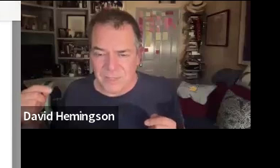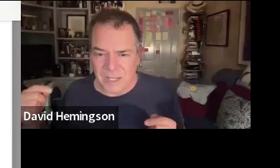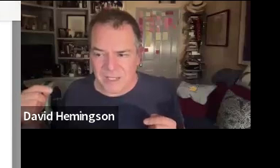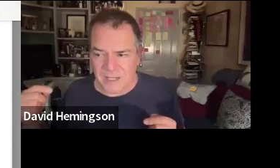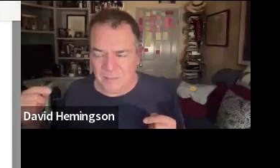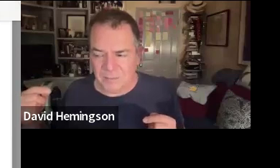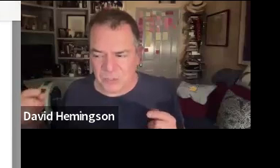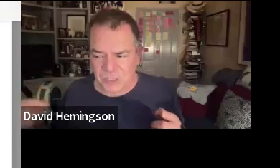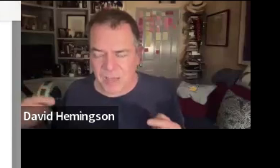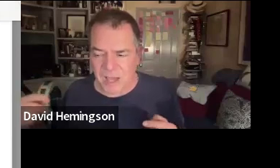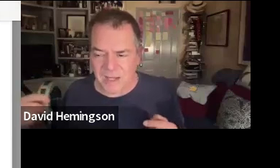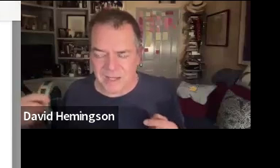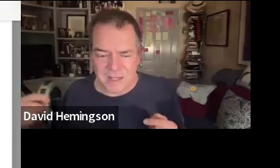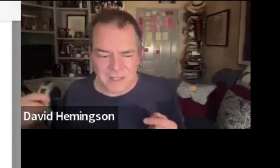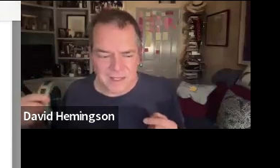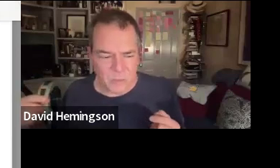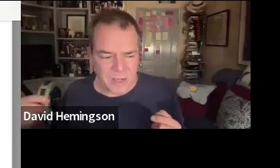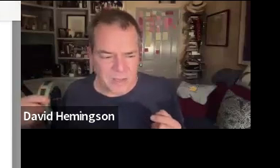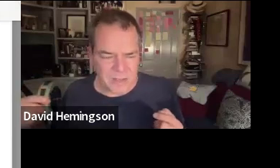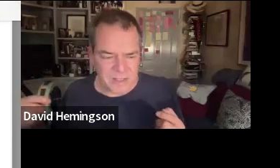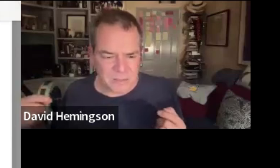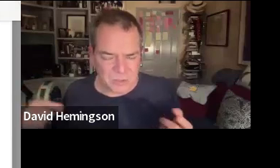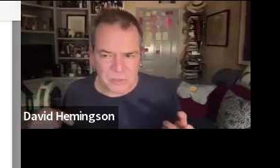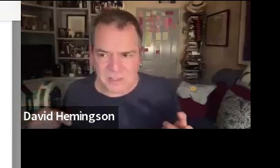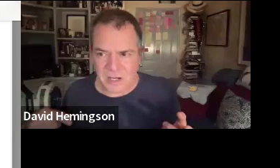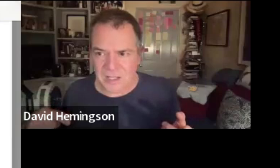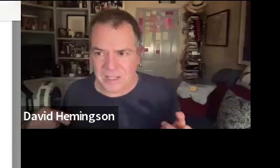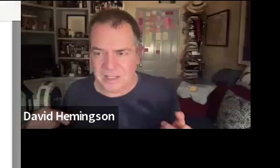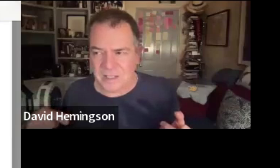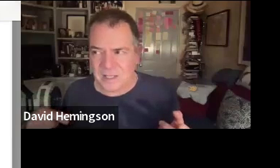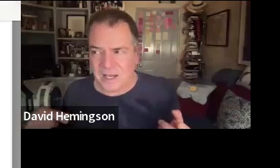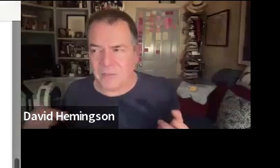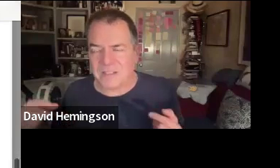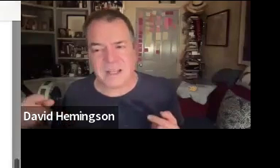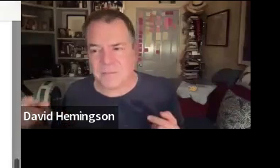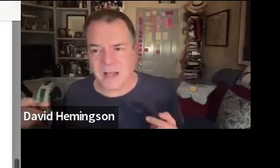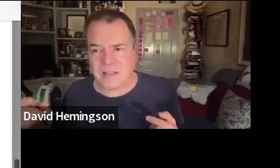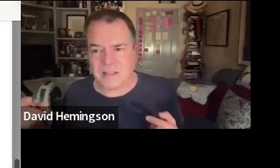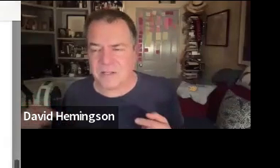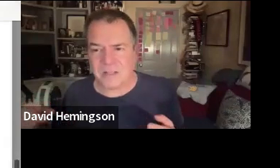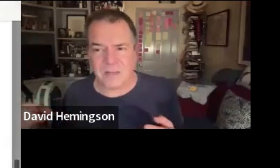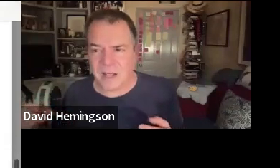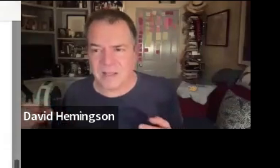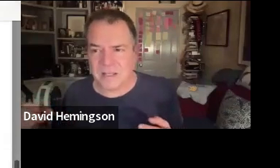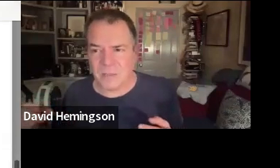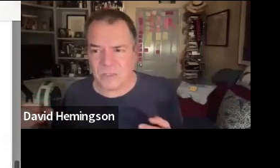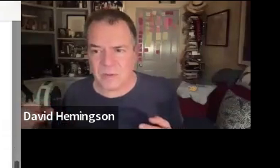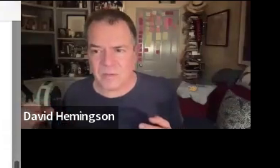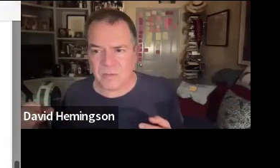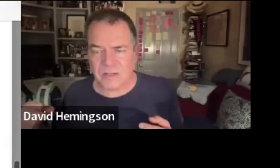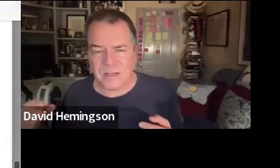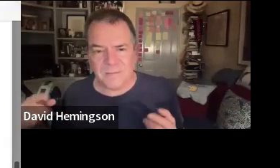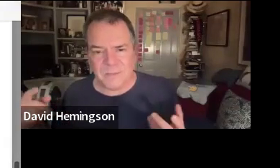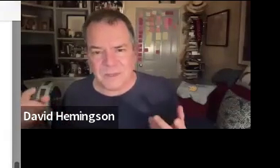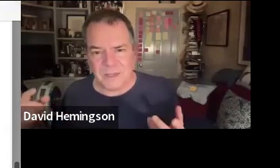that he kind of pushes back in a way that ends up dooming his colleagues. I don't think it's out of malice. I don't think there's any malice in him